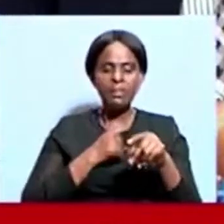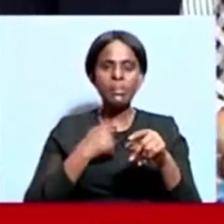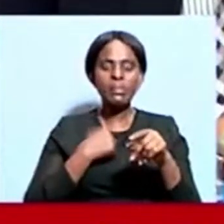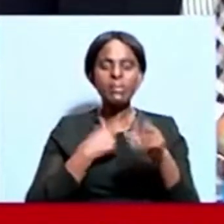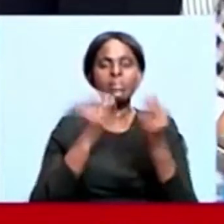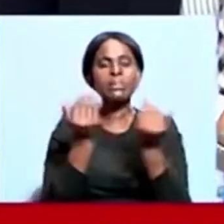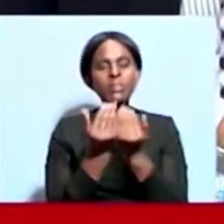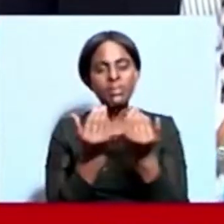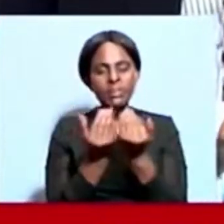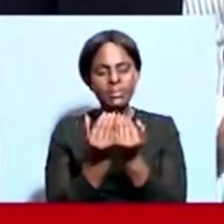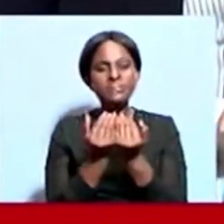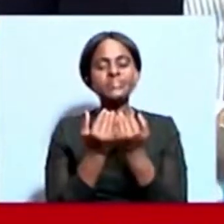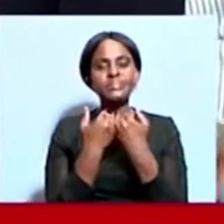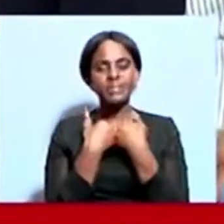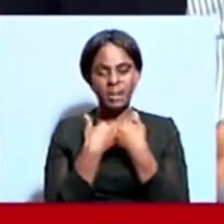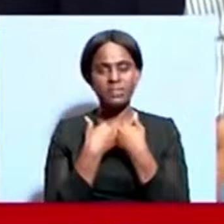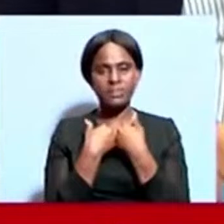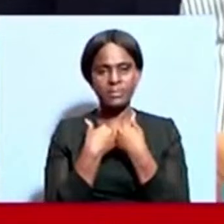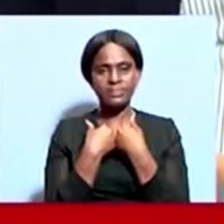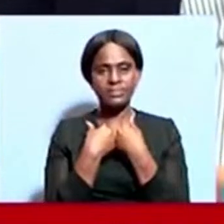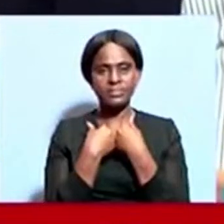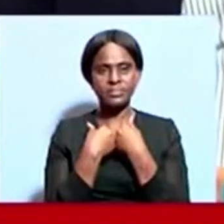your indulgence. I have